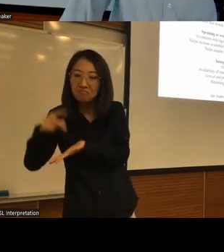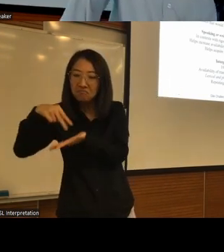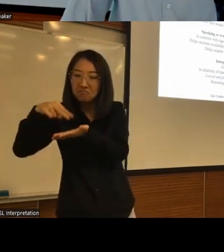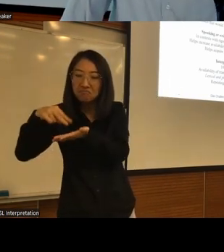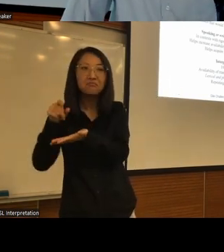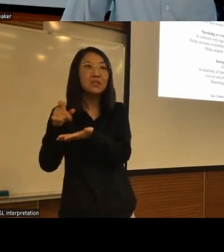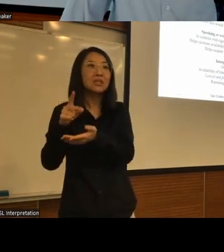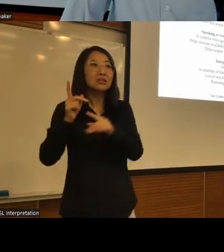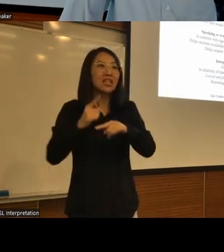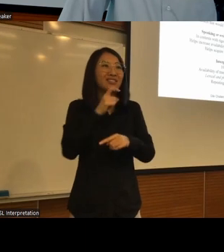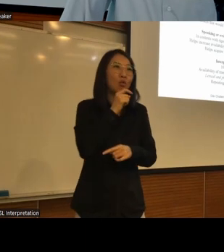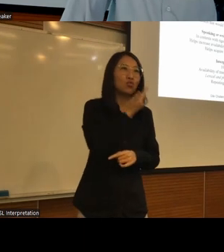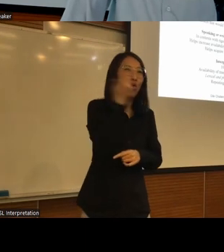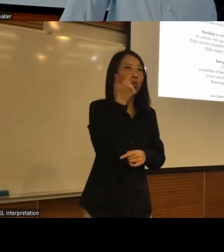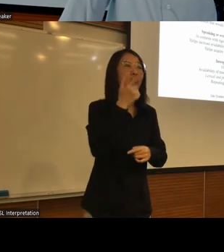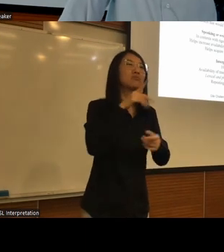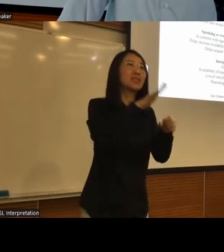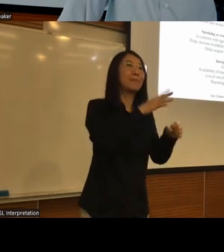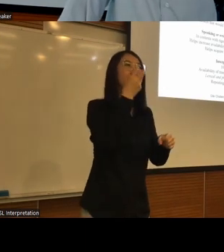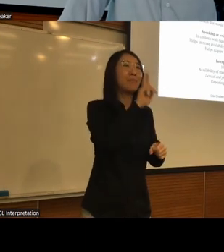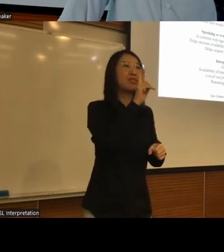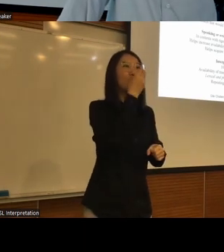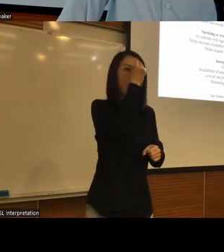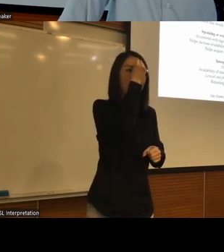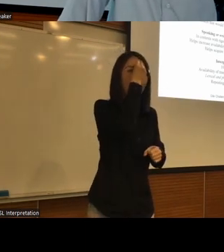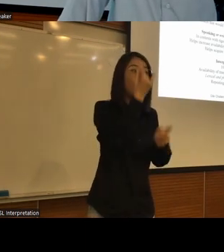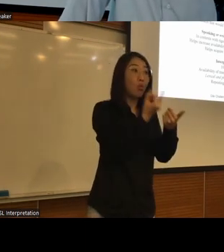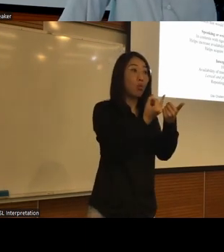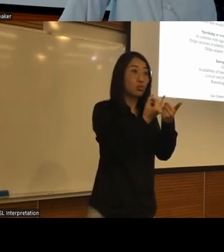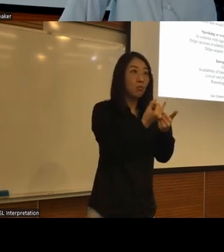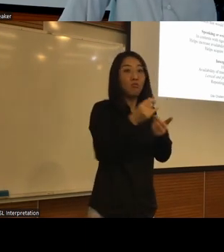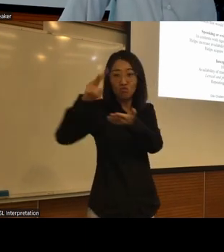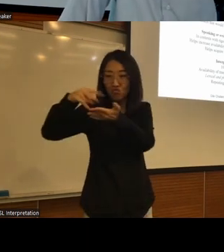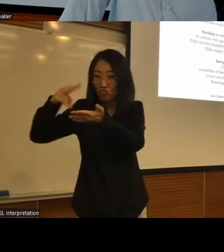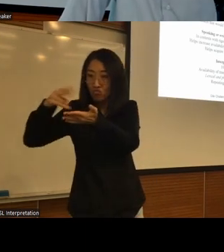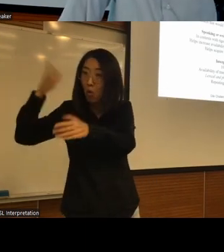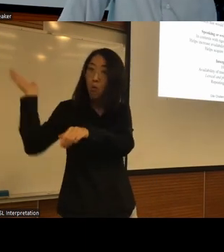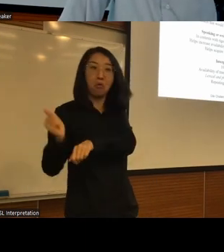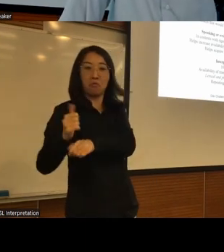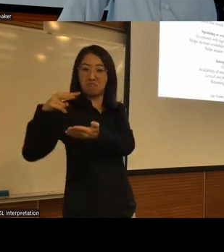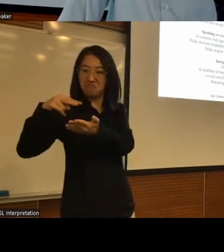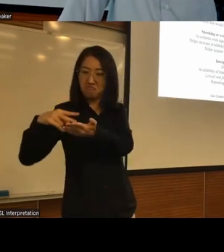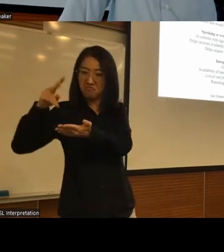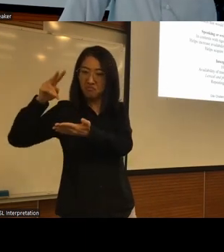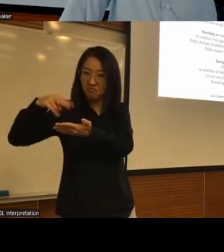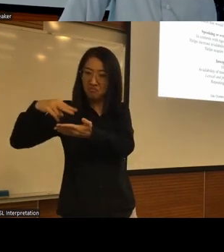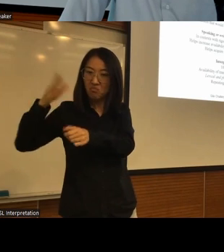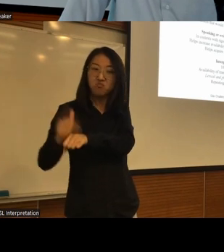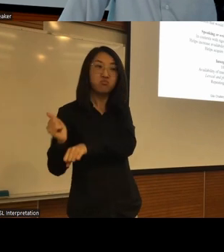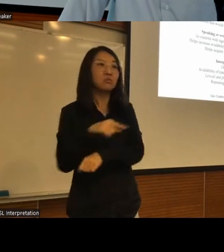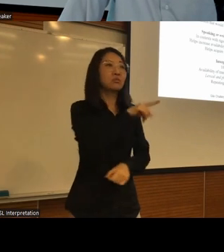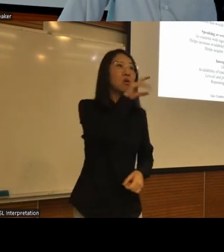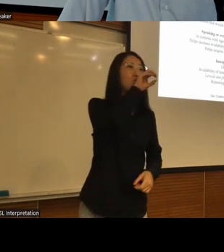these French students who studied Japanese, who could read very well, but who couldn't understand spoken